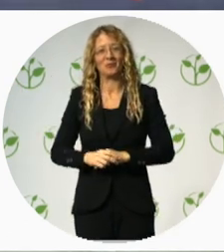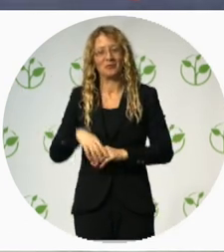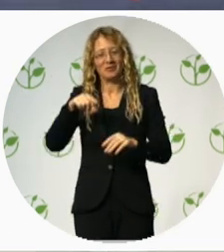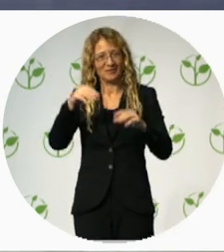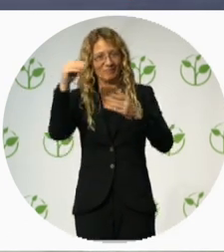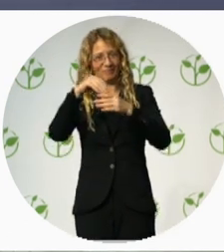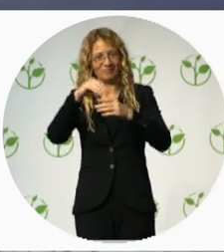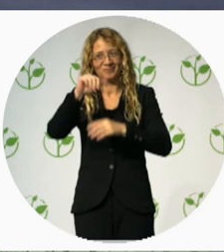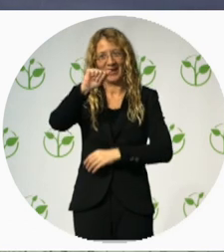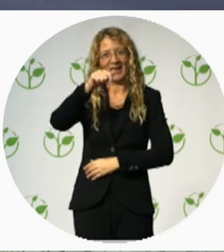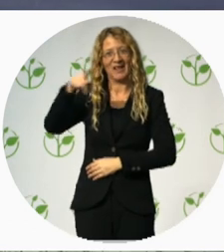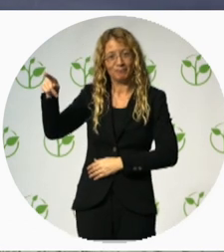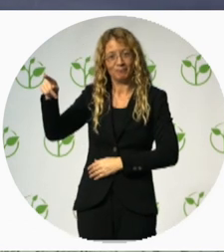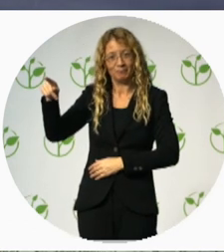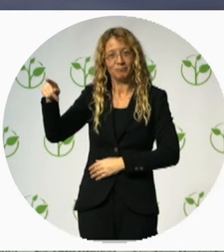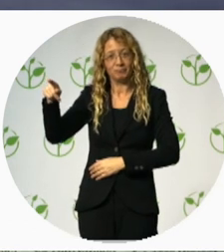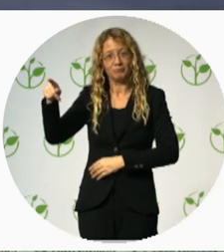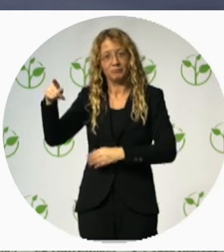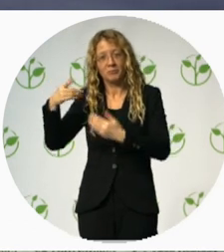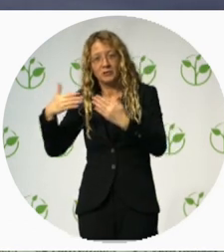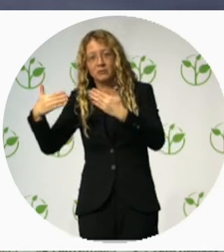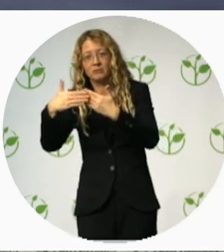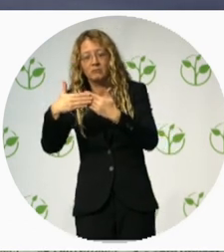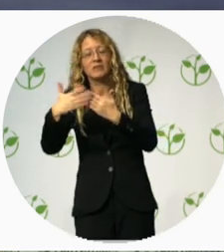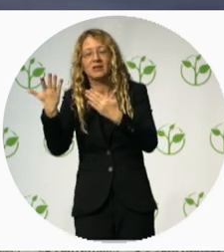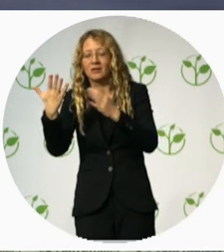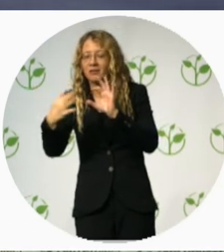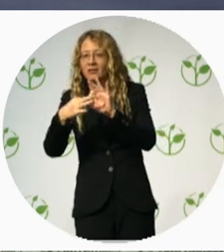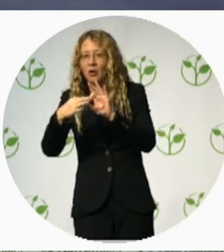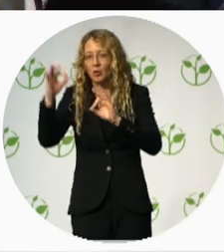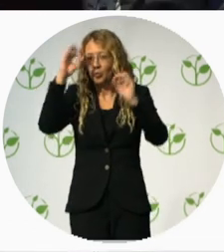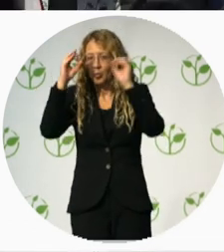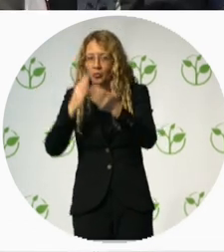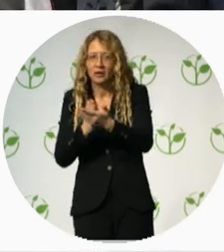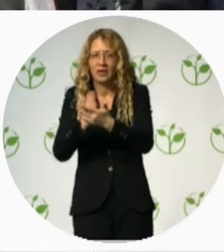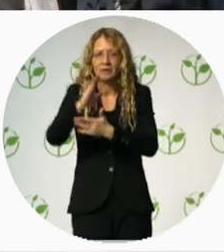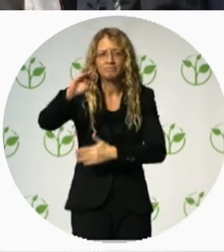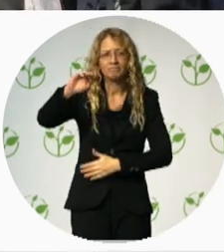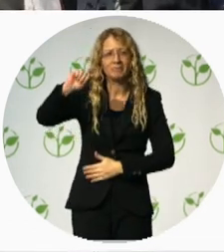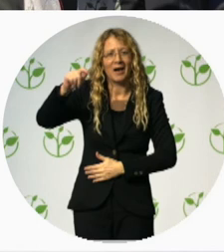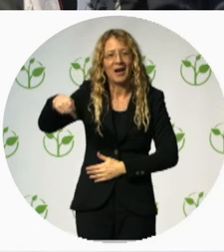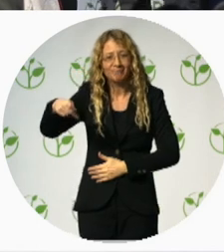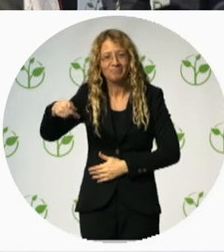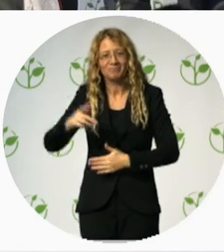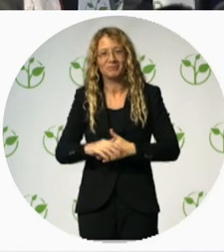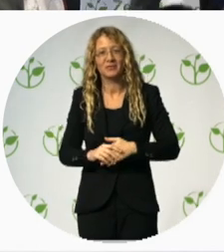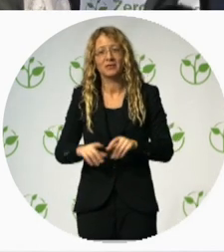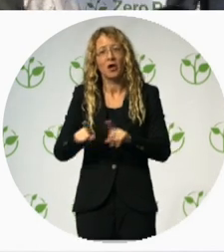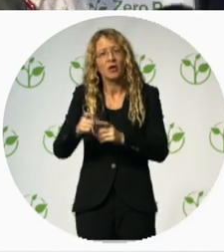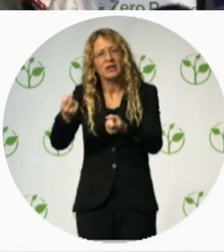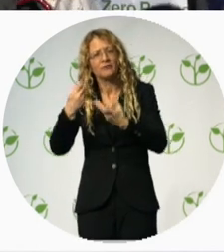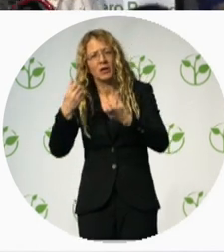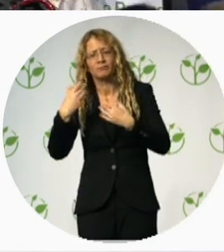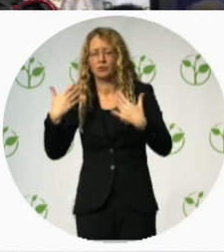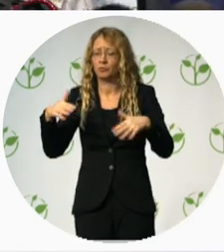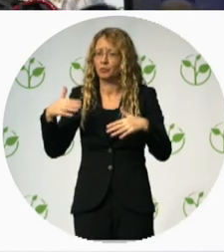on Google Maps. It combines accessibility information with GPS tracked routes used by other wheelchair users.